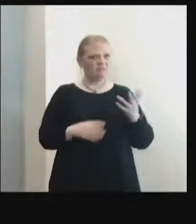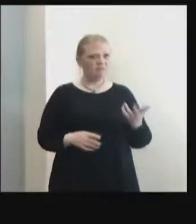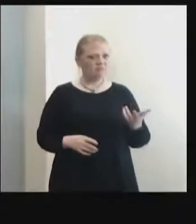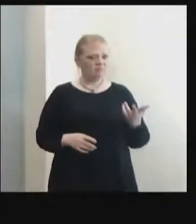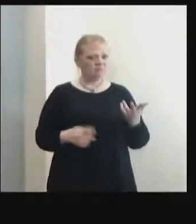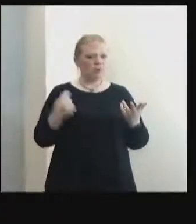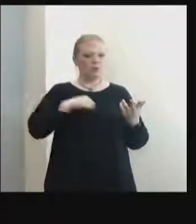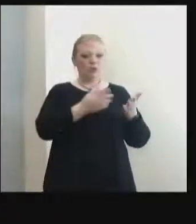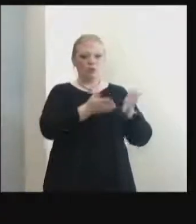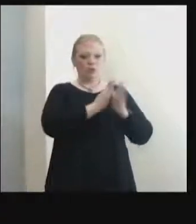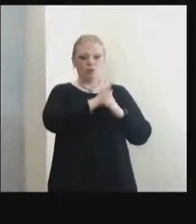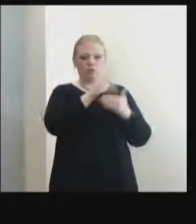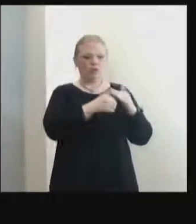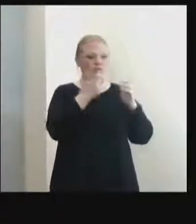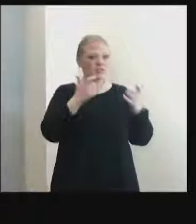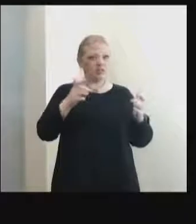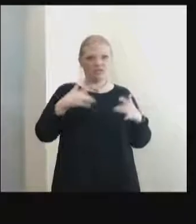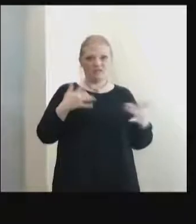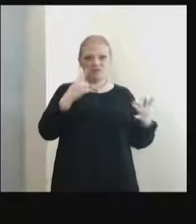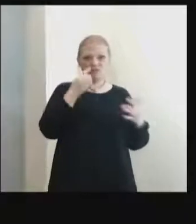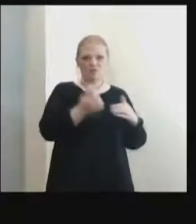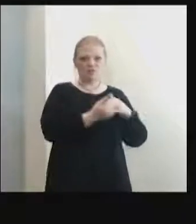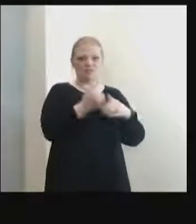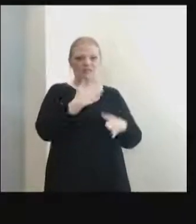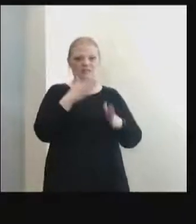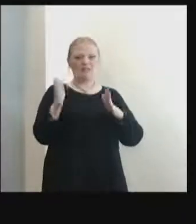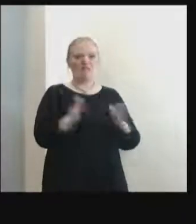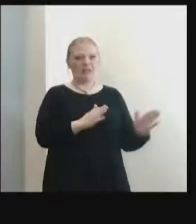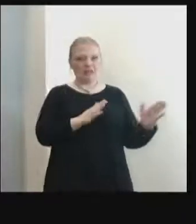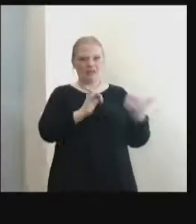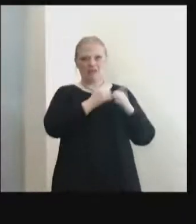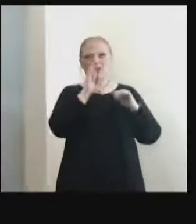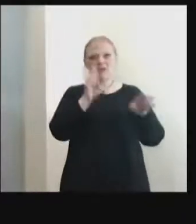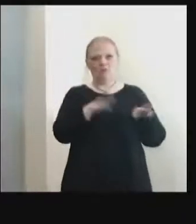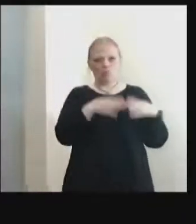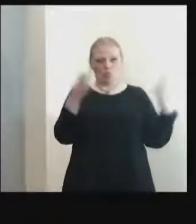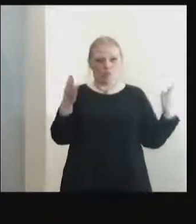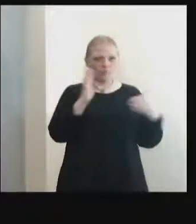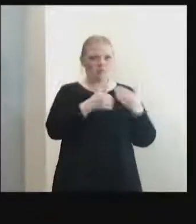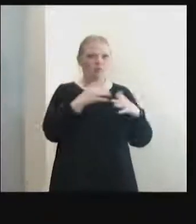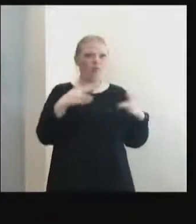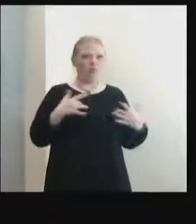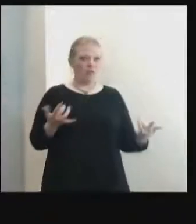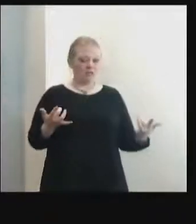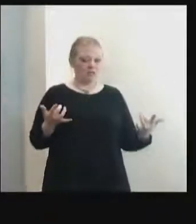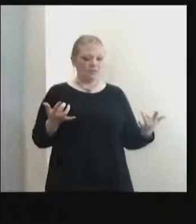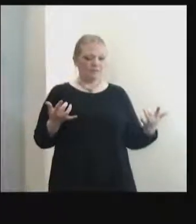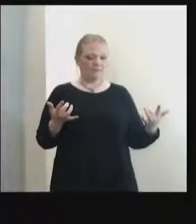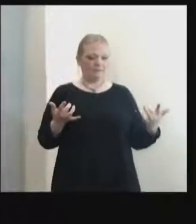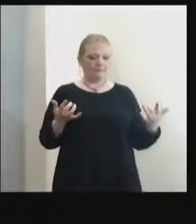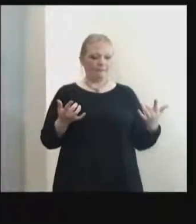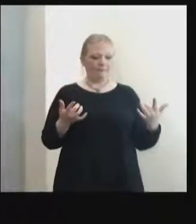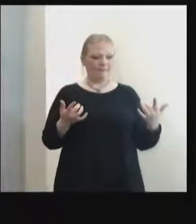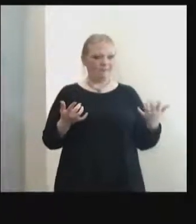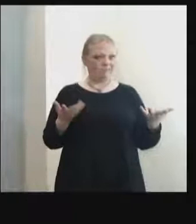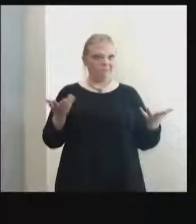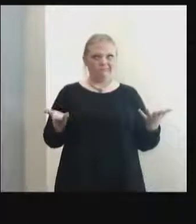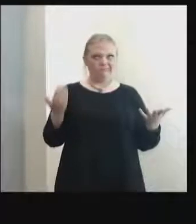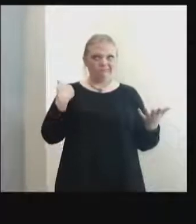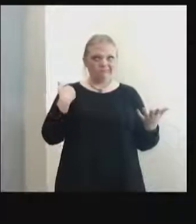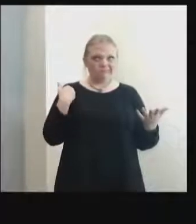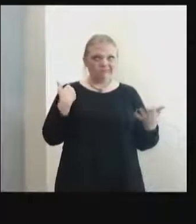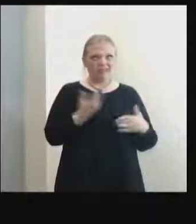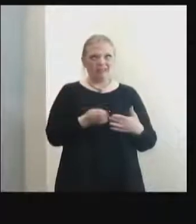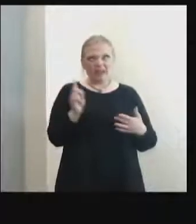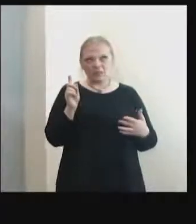We request all these larger events to send us a plan of how they're going to open and hold their events. And last I saw as of last week, they had